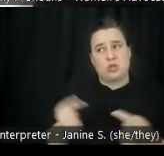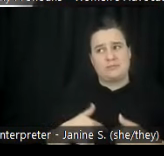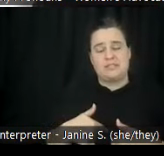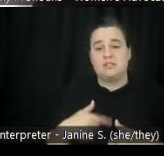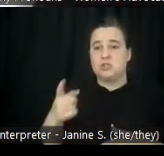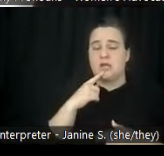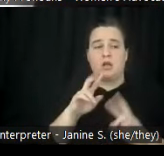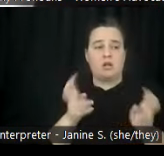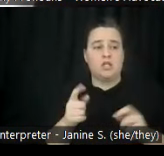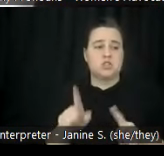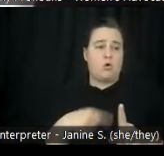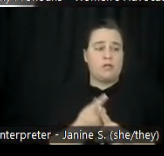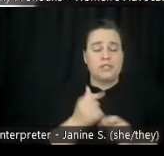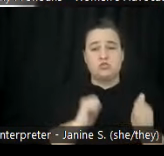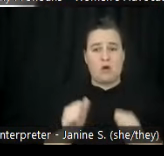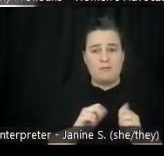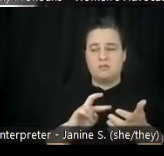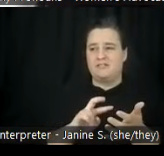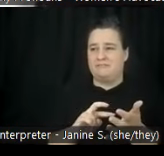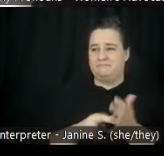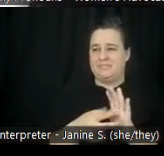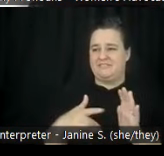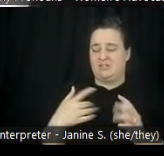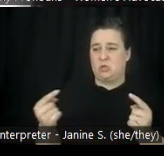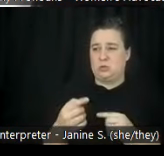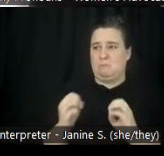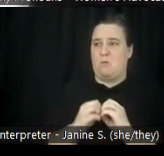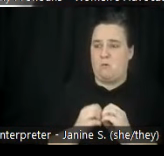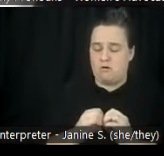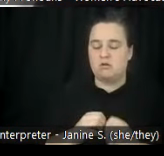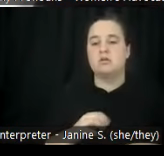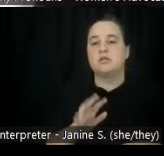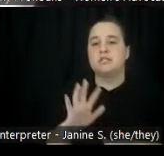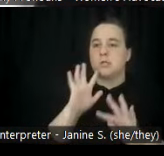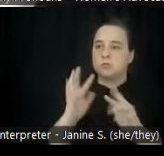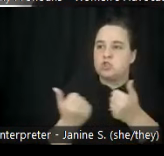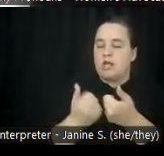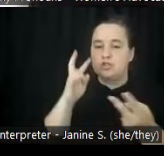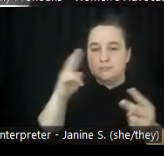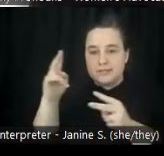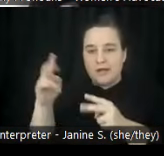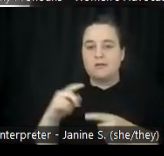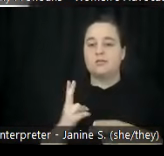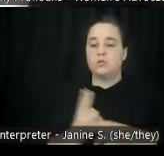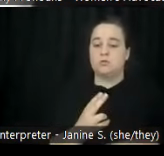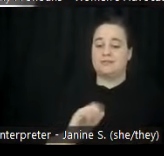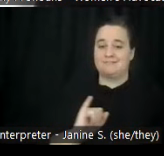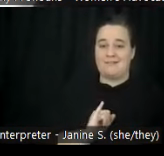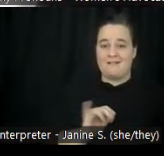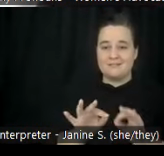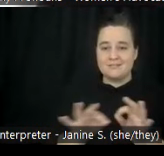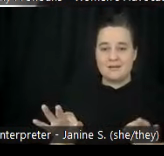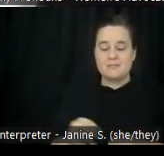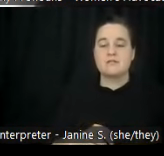you calling it just drama makes it hurt even more. So being able to challenge those misconceptions, use I